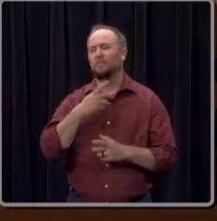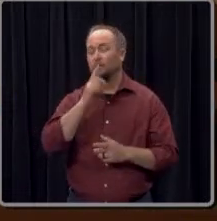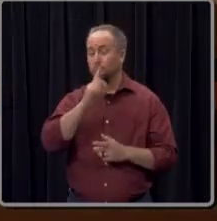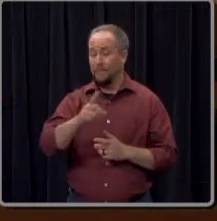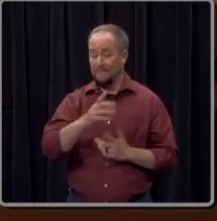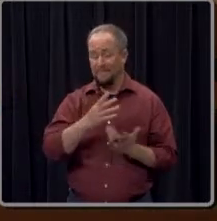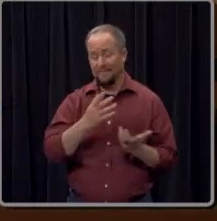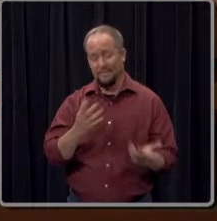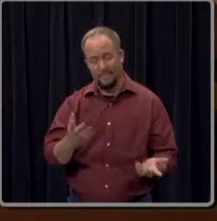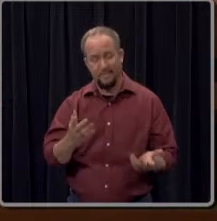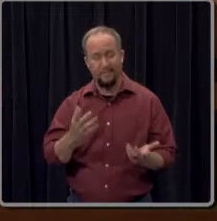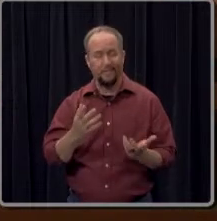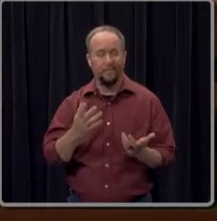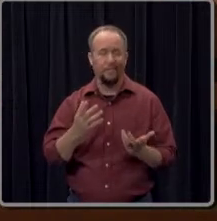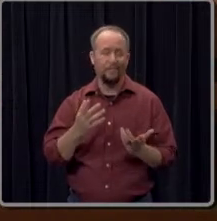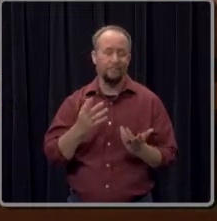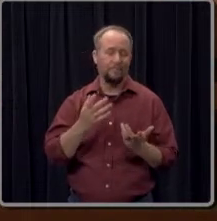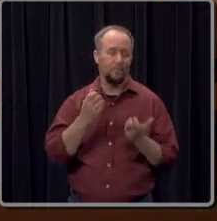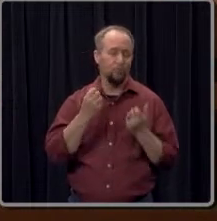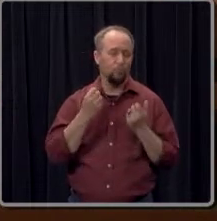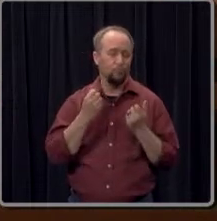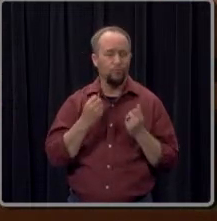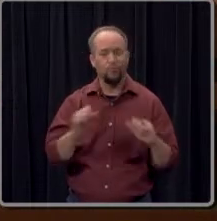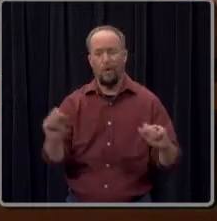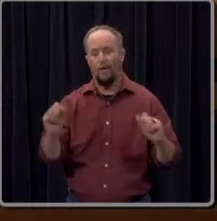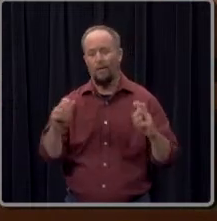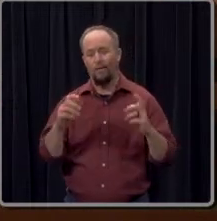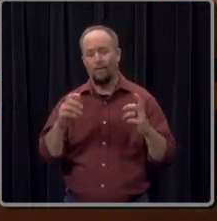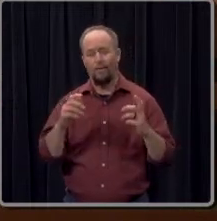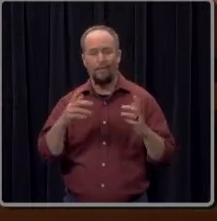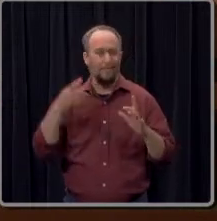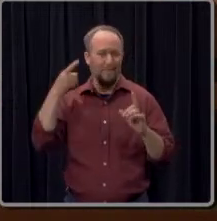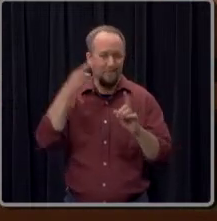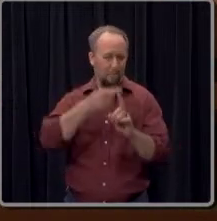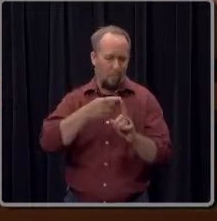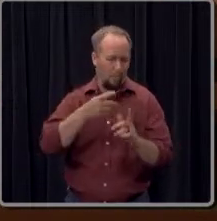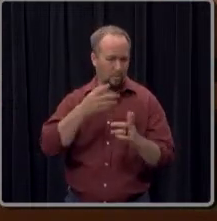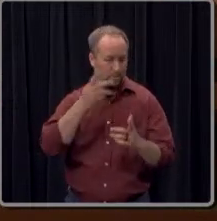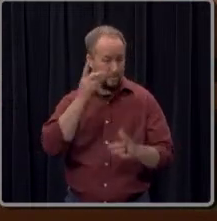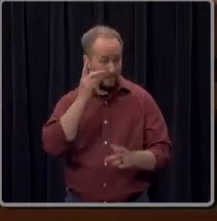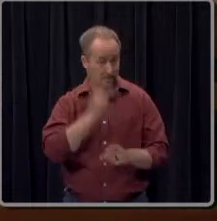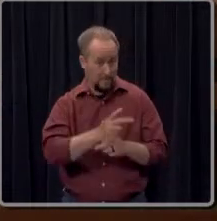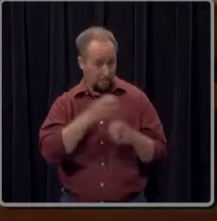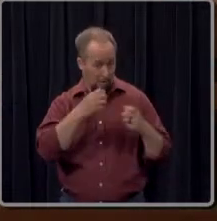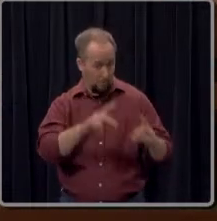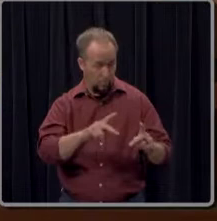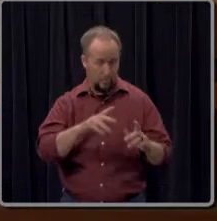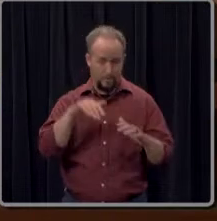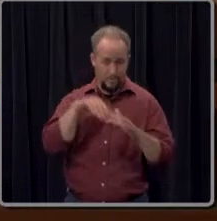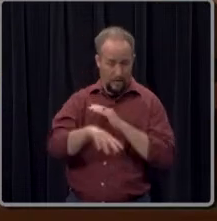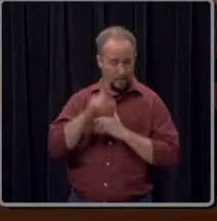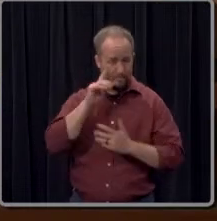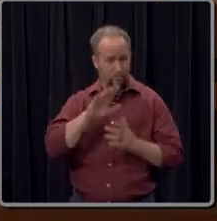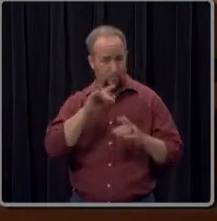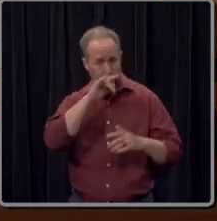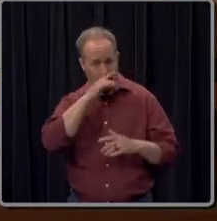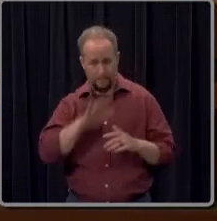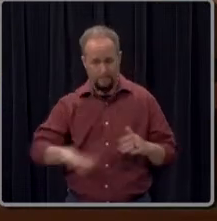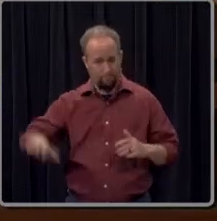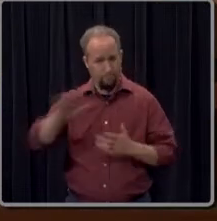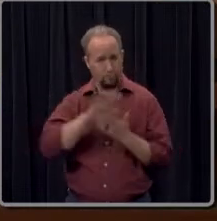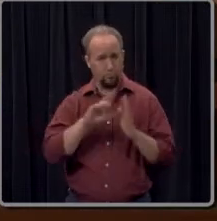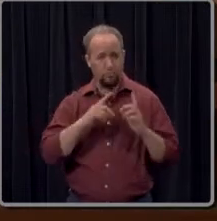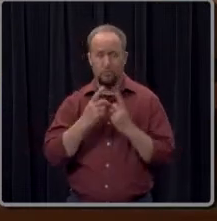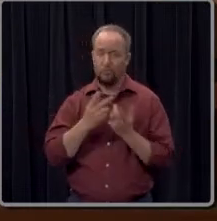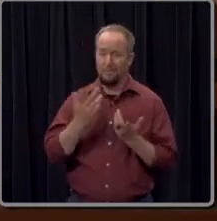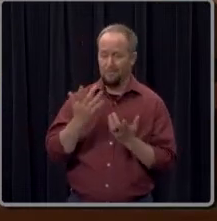at the end of the day, what it's about is trying to maintain opportunities and access for our kids across this school district. And the choice